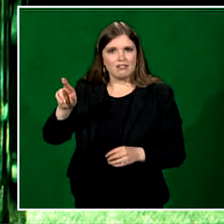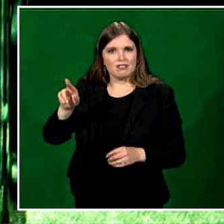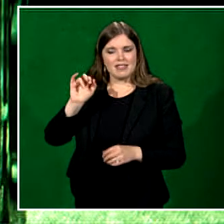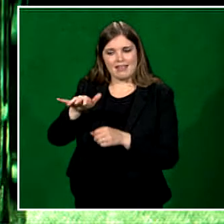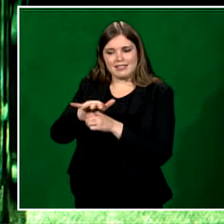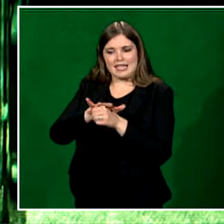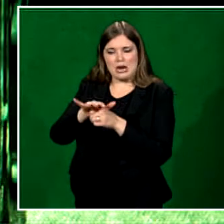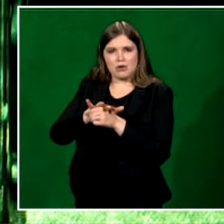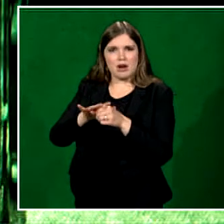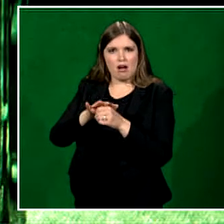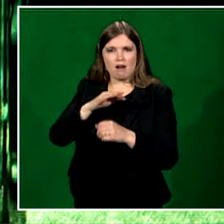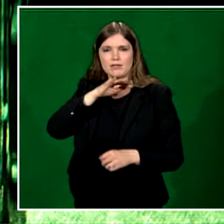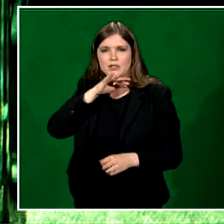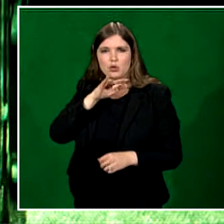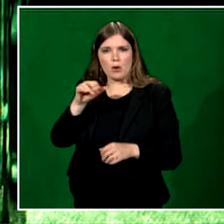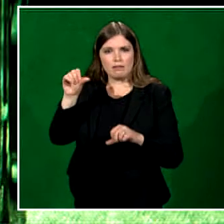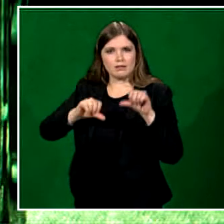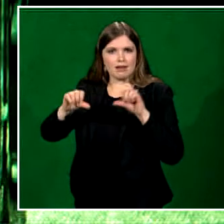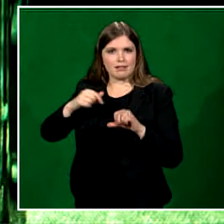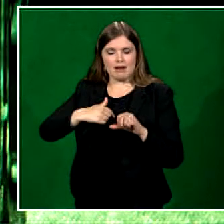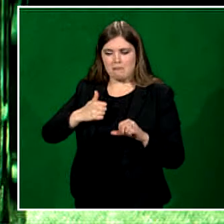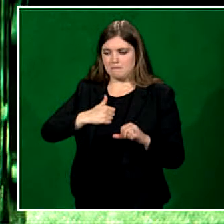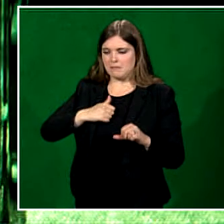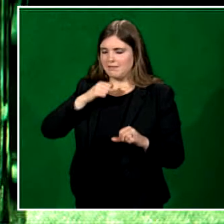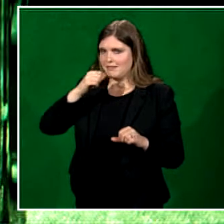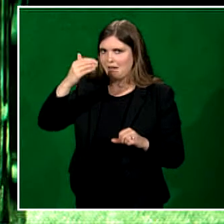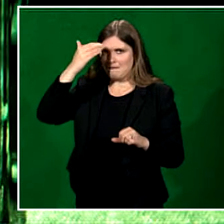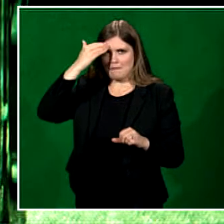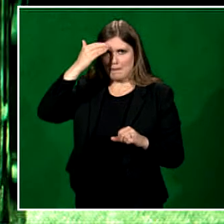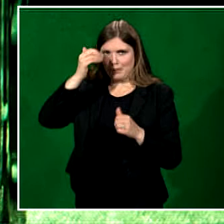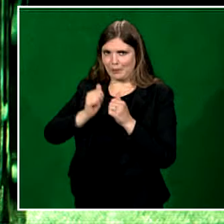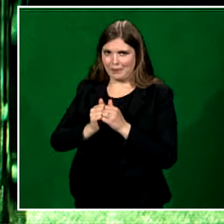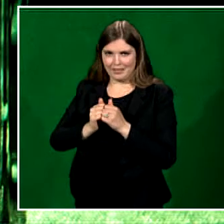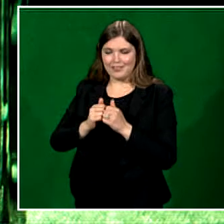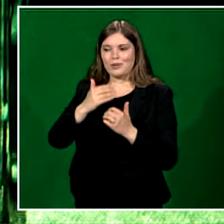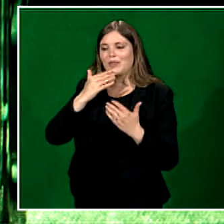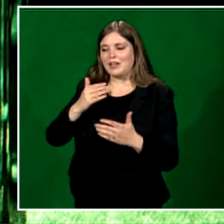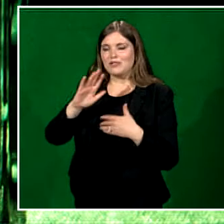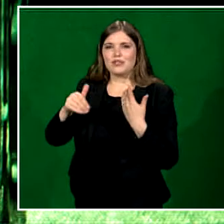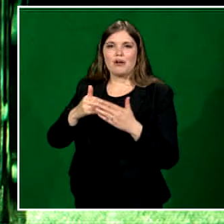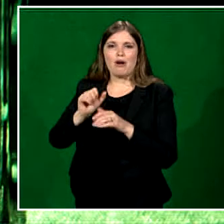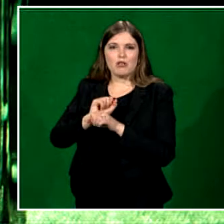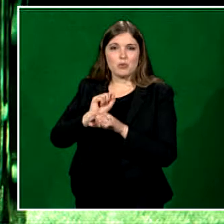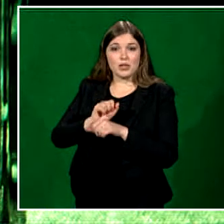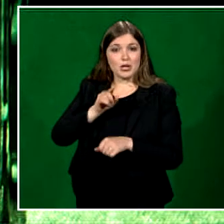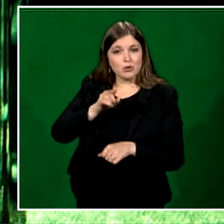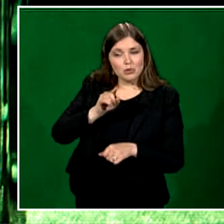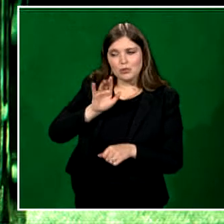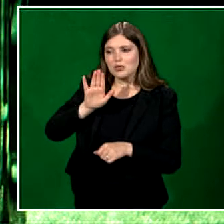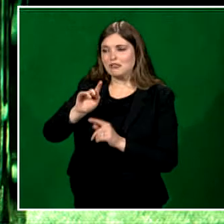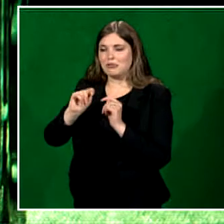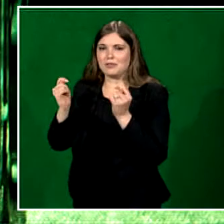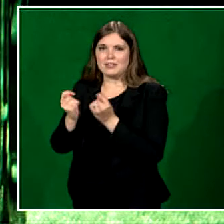soil science that I'm not very familiar with. So, thank you for all the work you and the team have been doing on this.